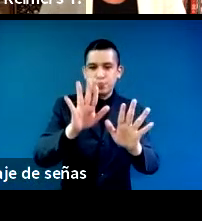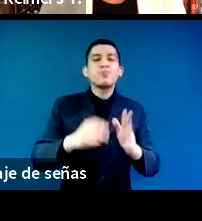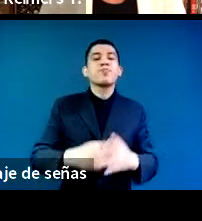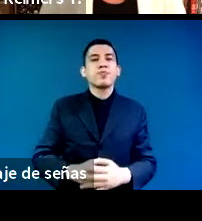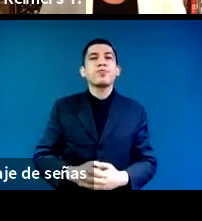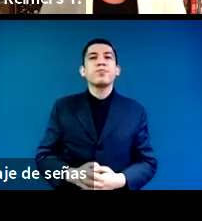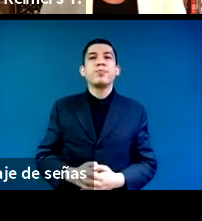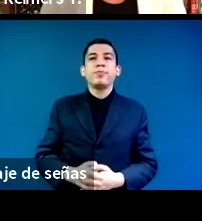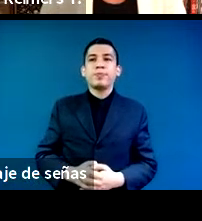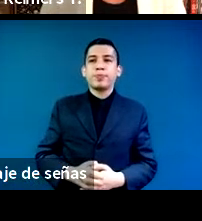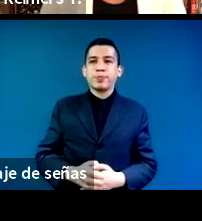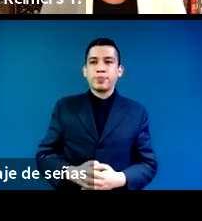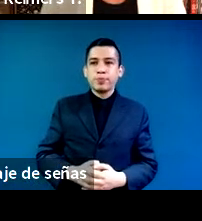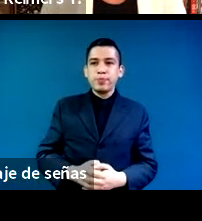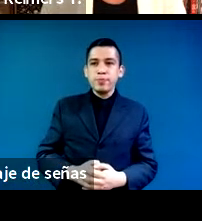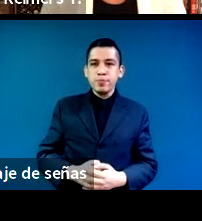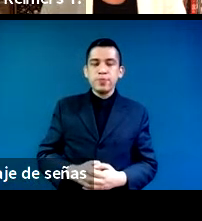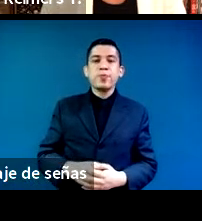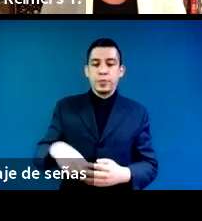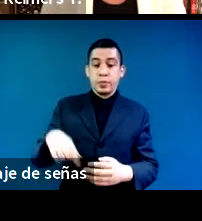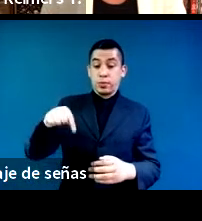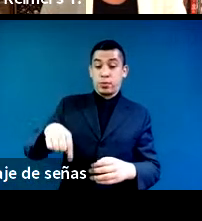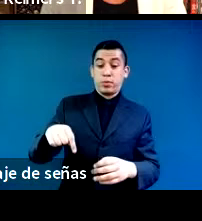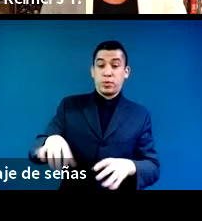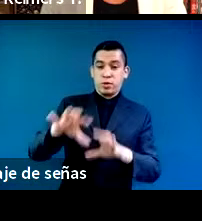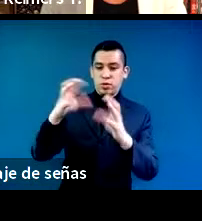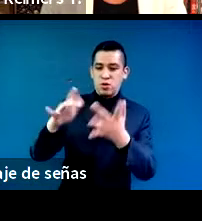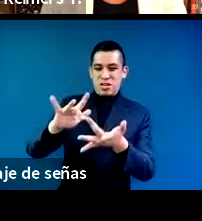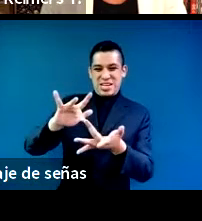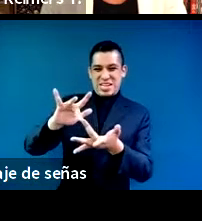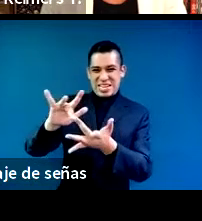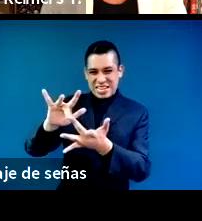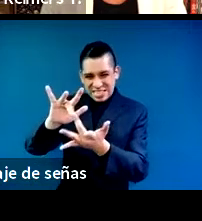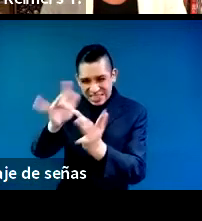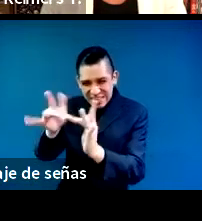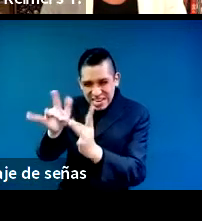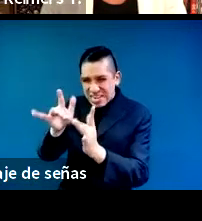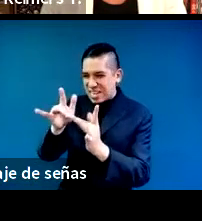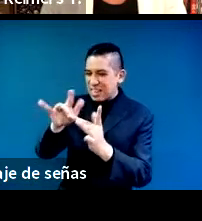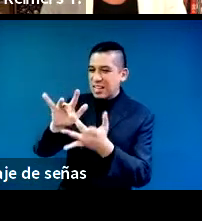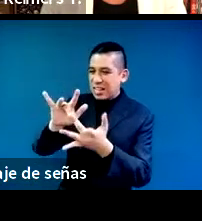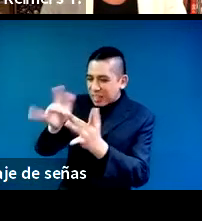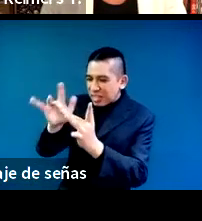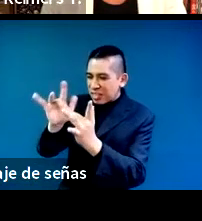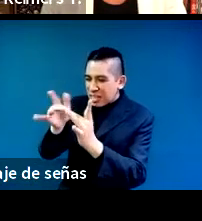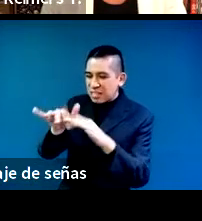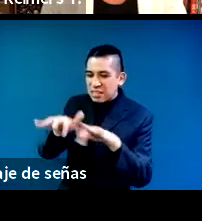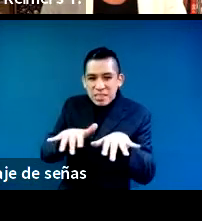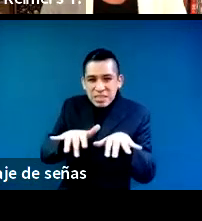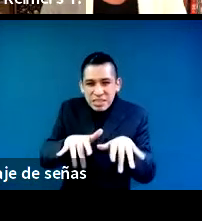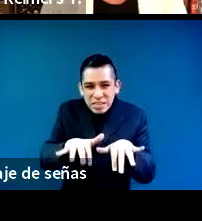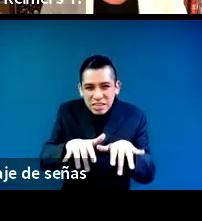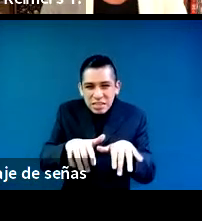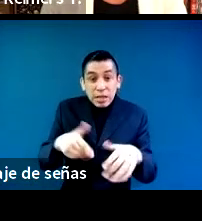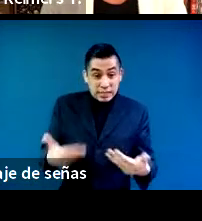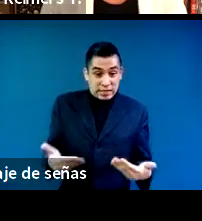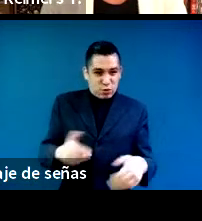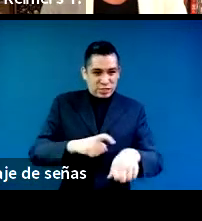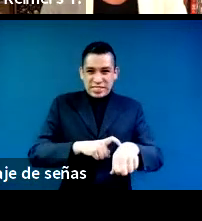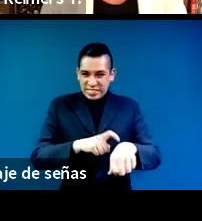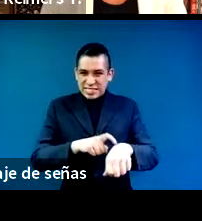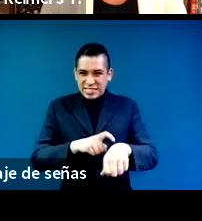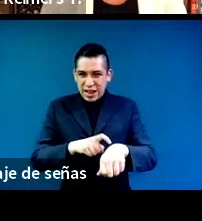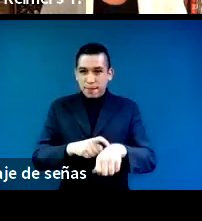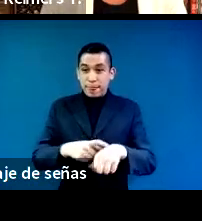about the body, it's about pre-existing social identities. The body never goes away, your social identities don't go away.